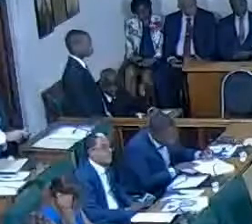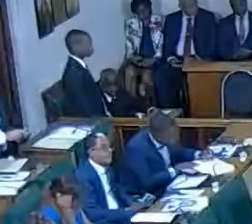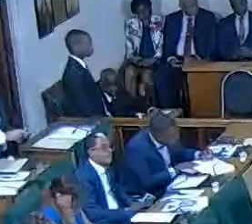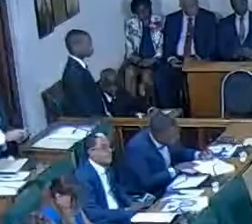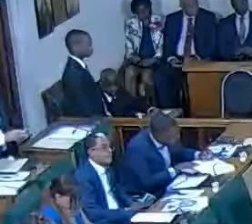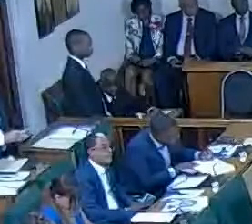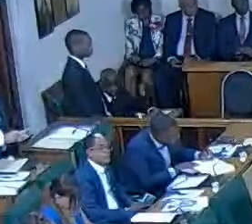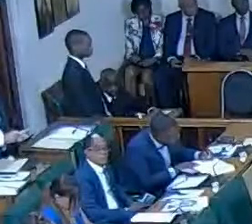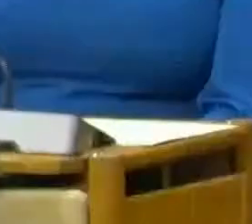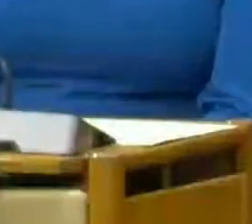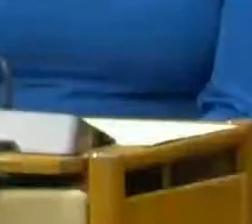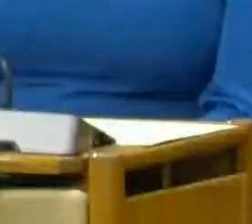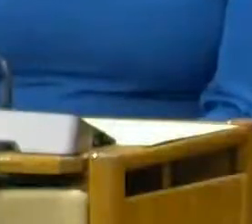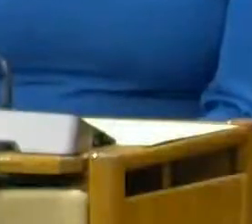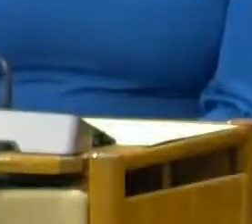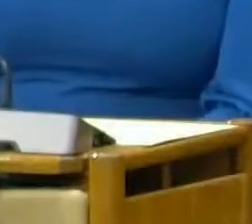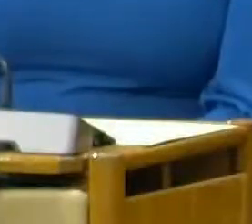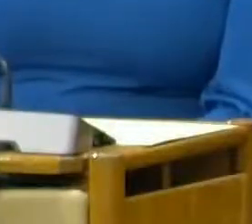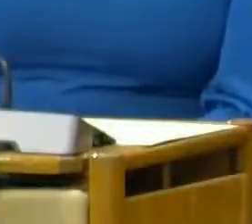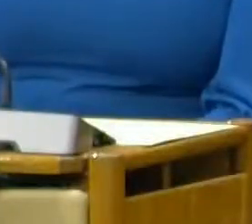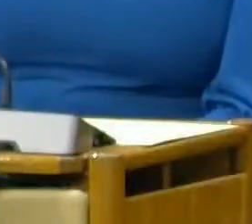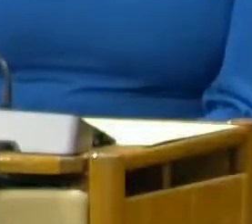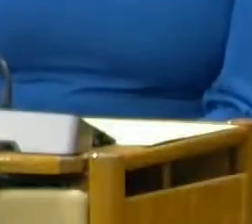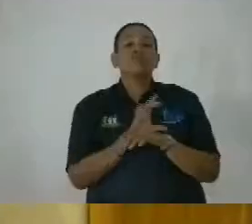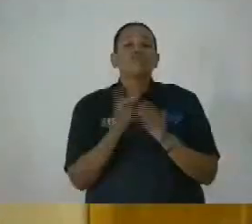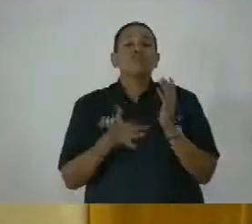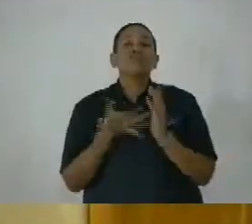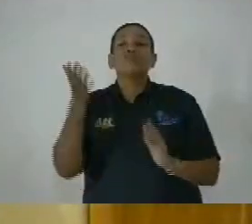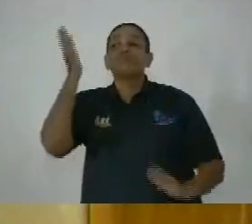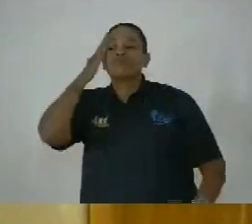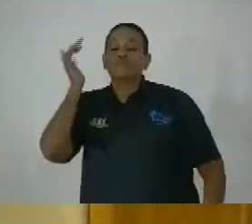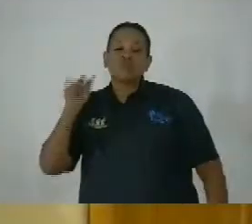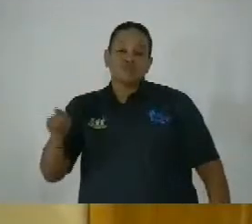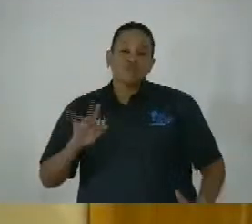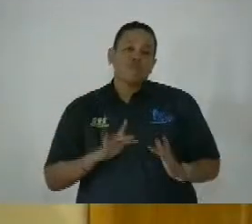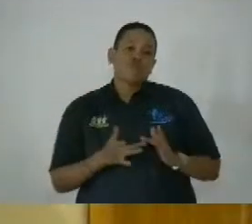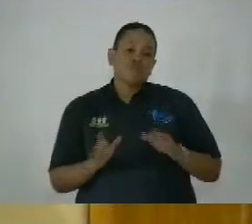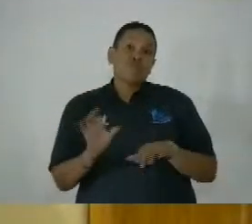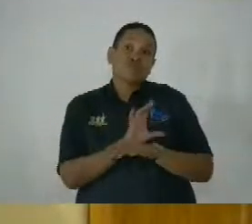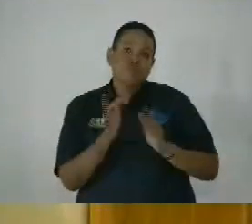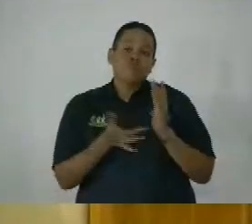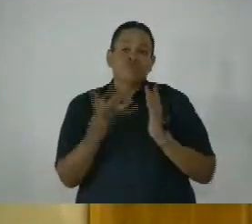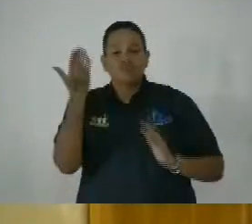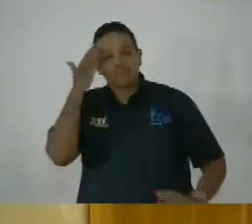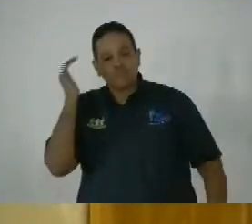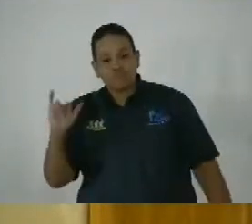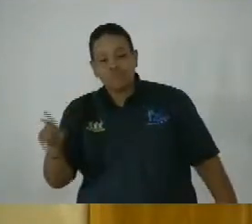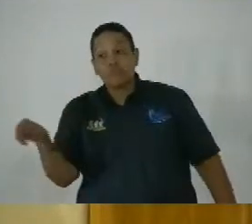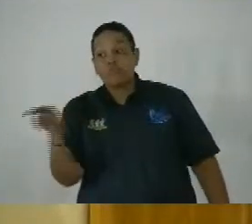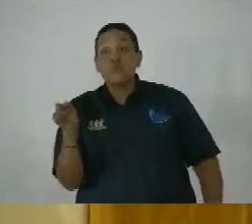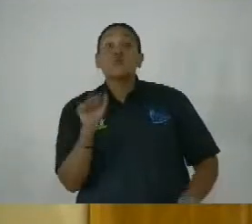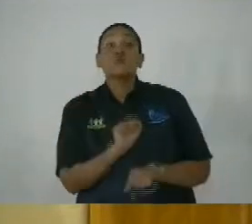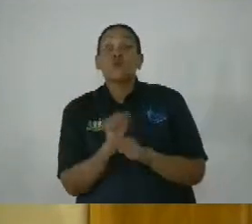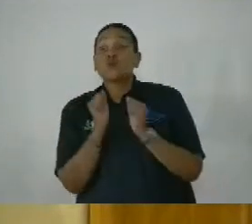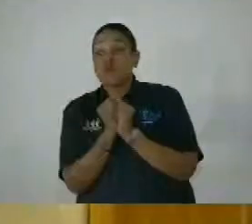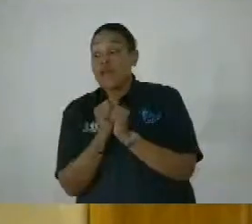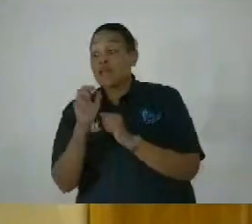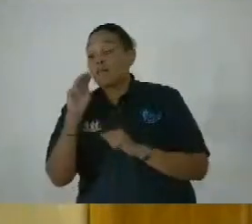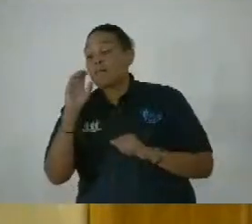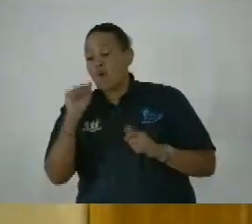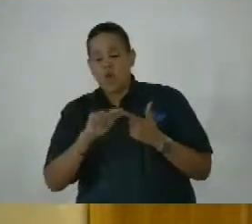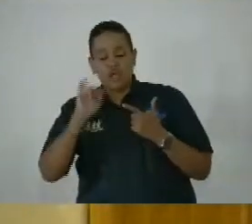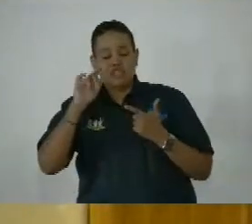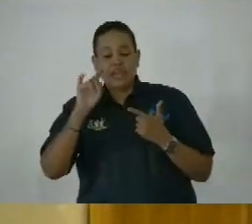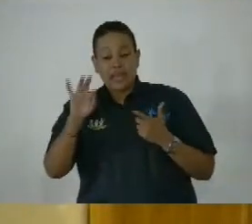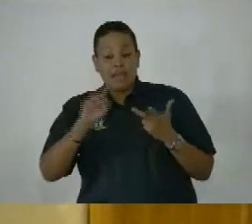our police officers are of the digital age. They too are going cyber. And in their teams, they work together with MOCA,